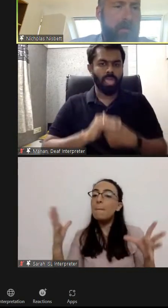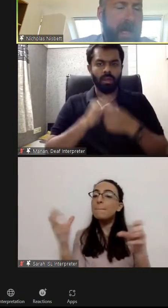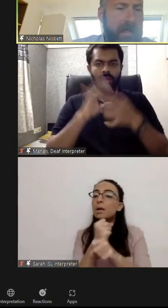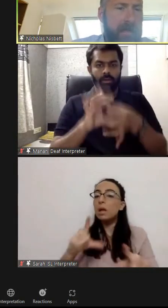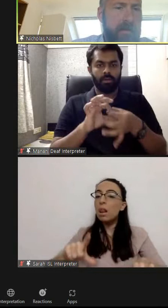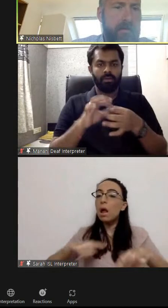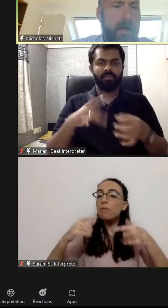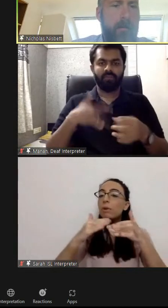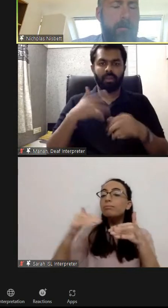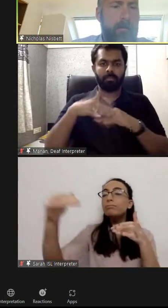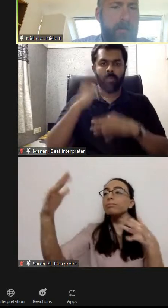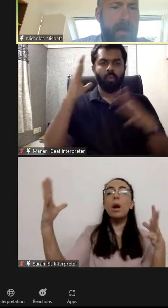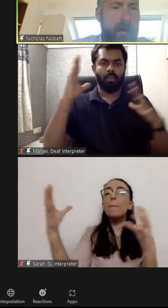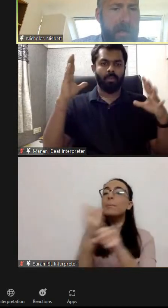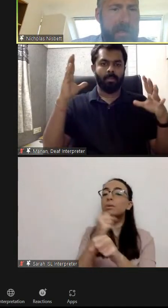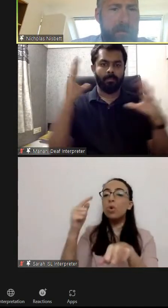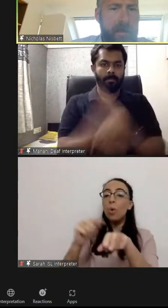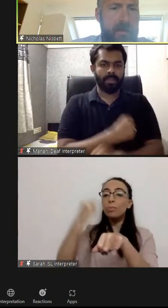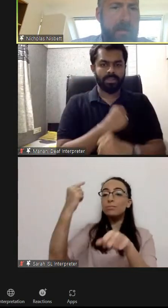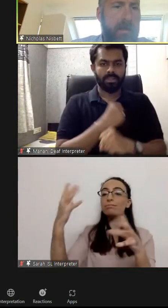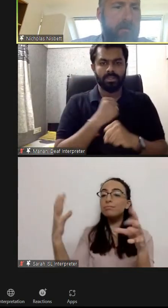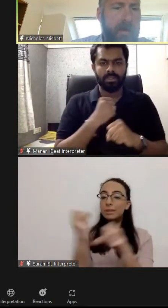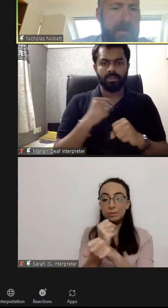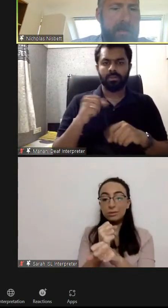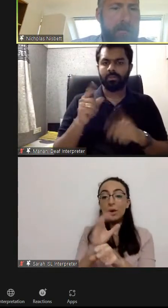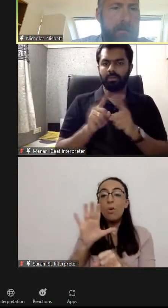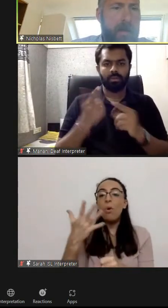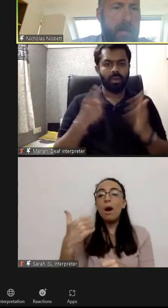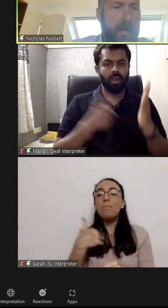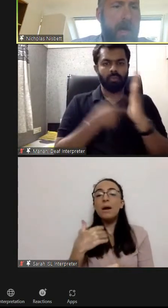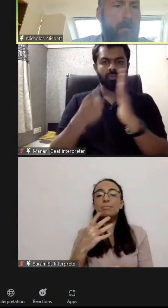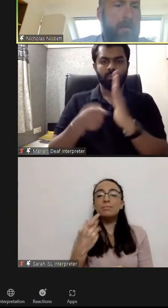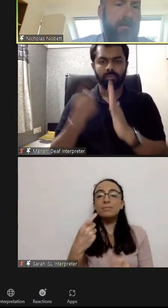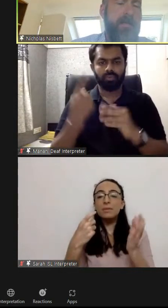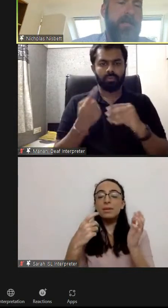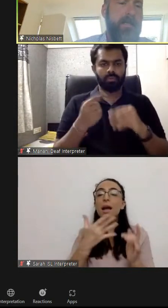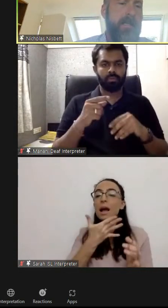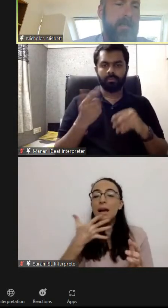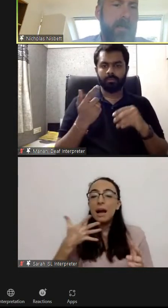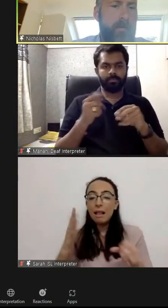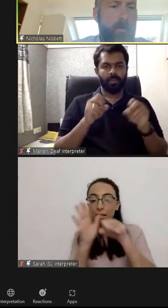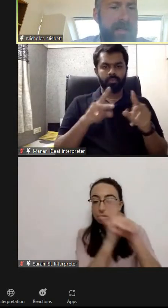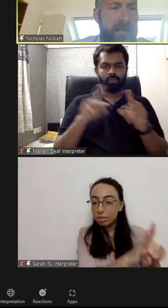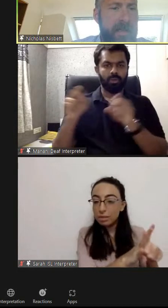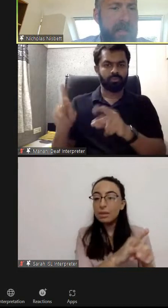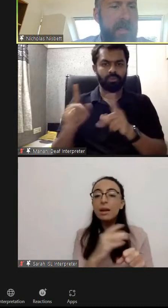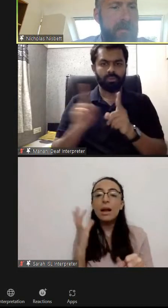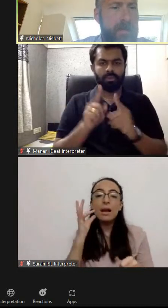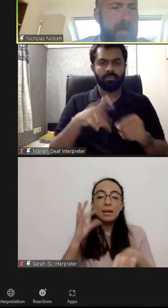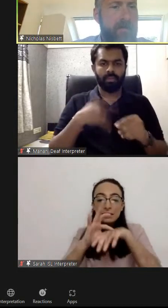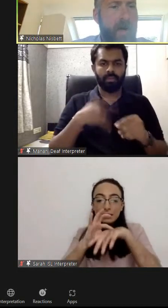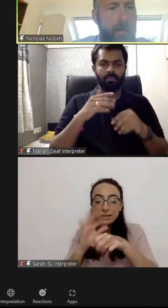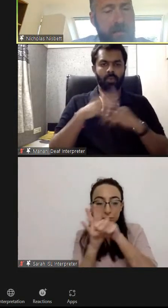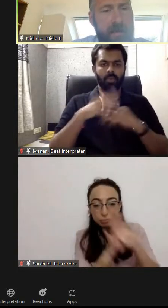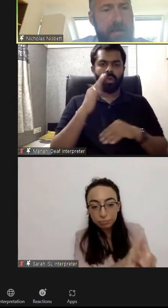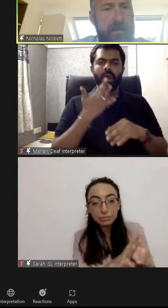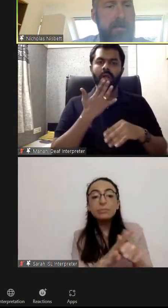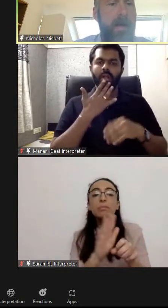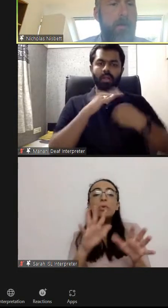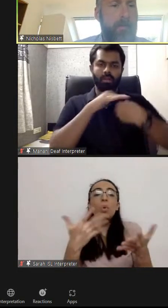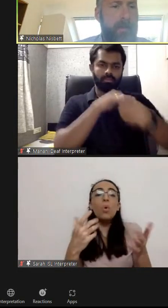of be related to ableism and racism. There's also studies looking more recently at the links between